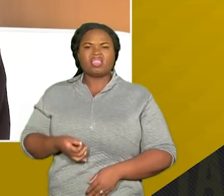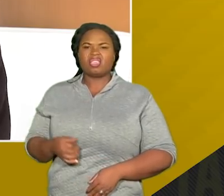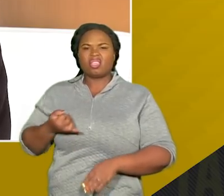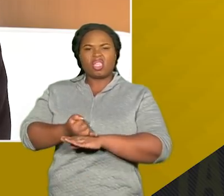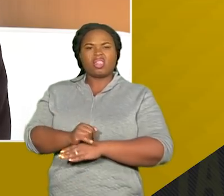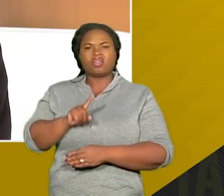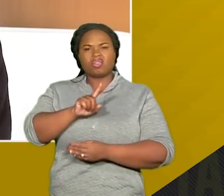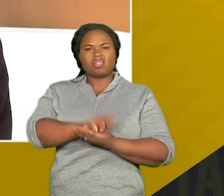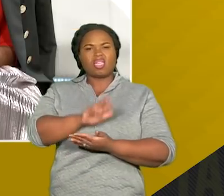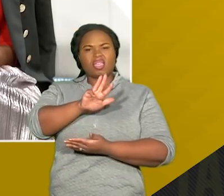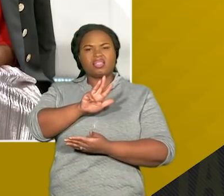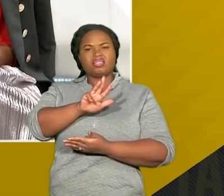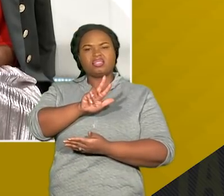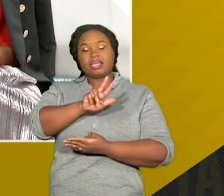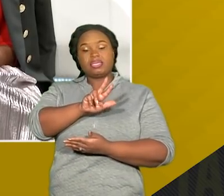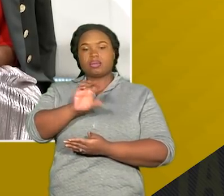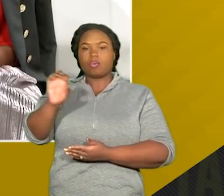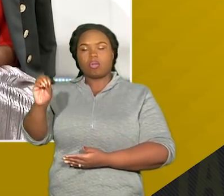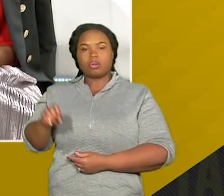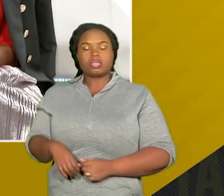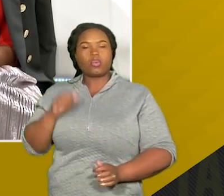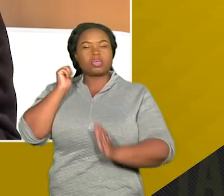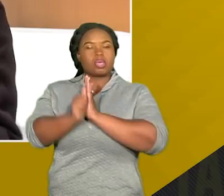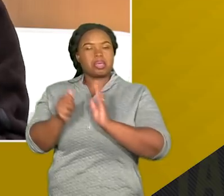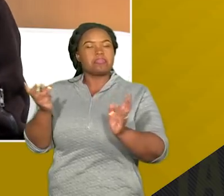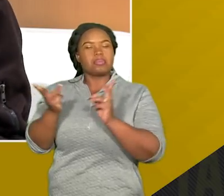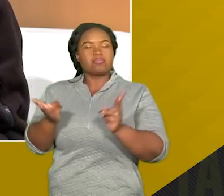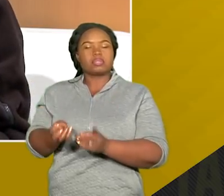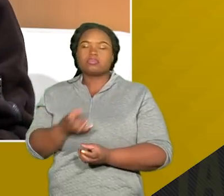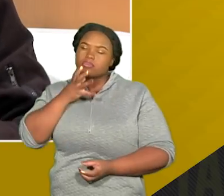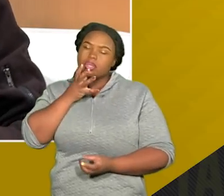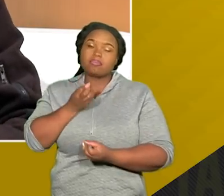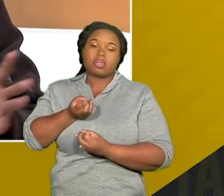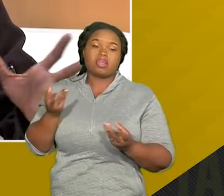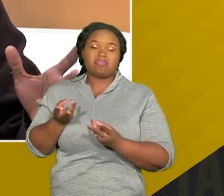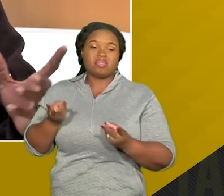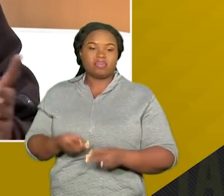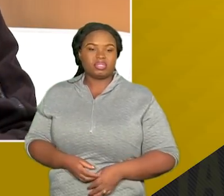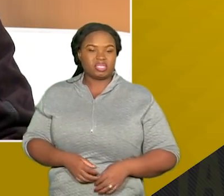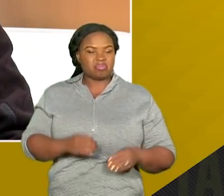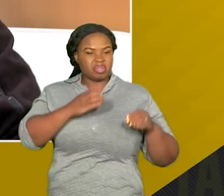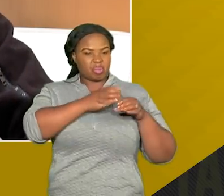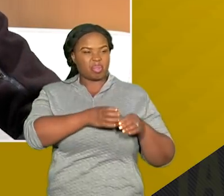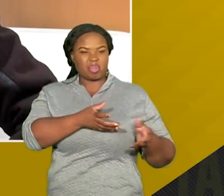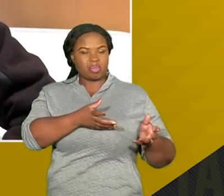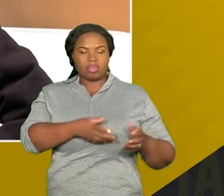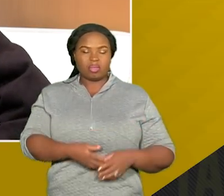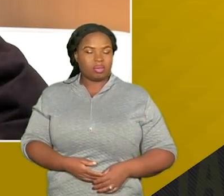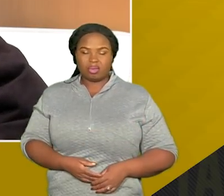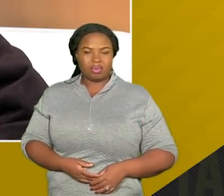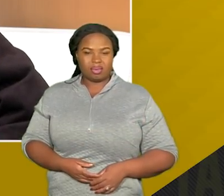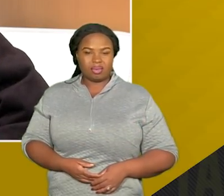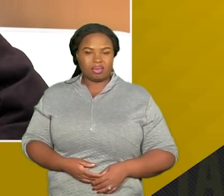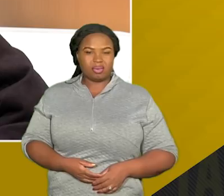1800s. You understand? They were killing people in large numbers, not these smaller numbers. By the